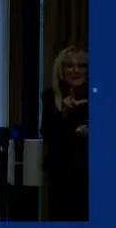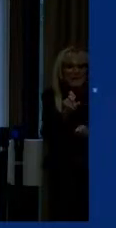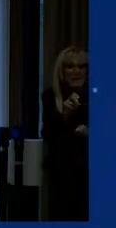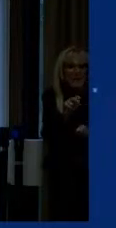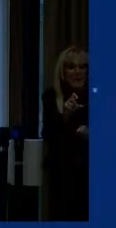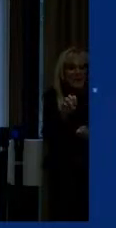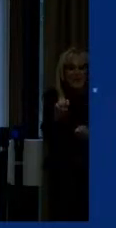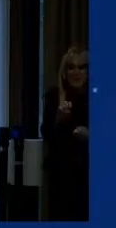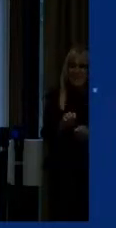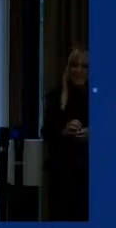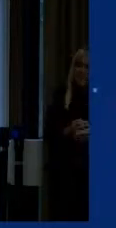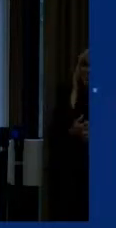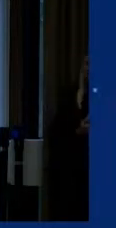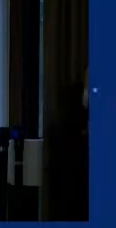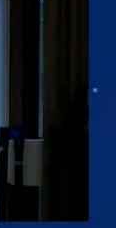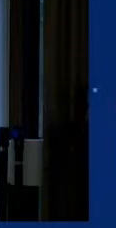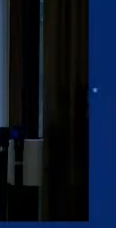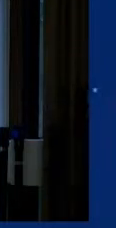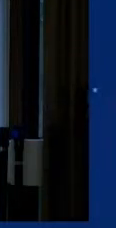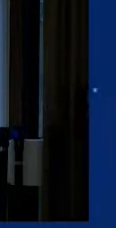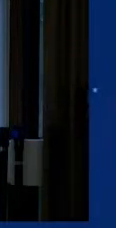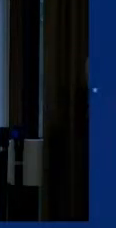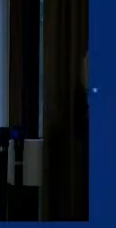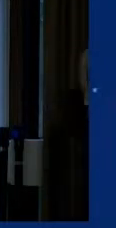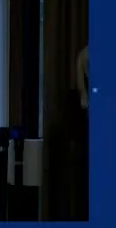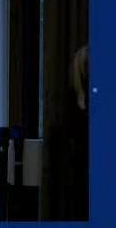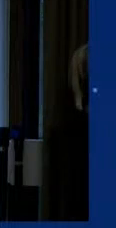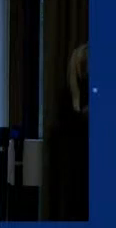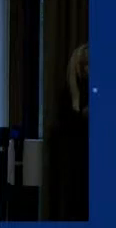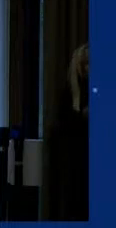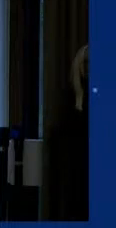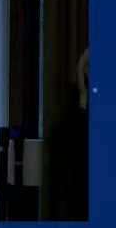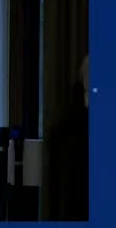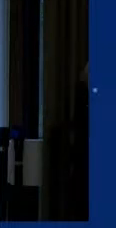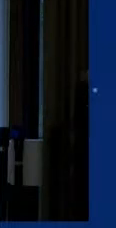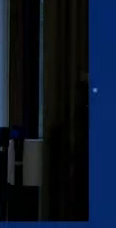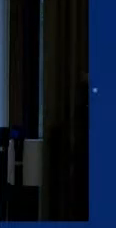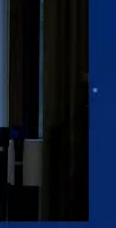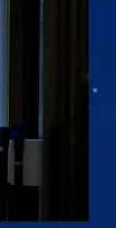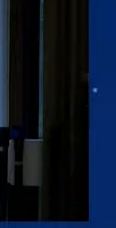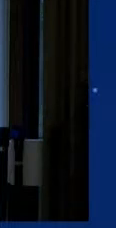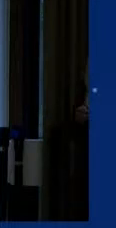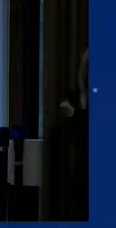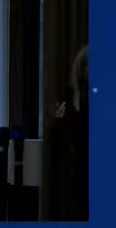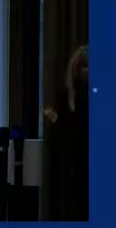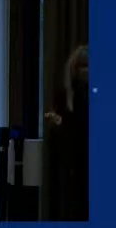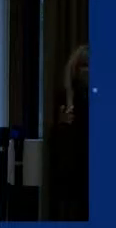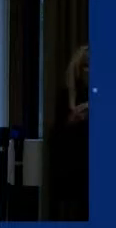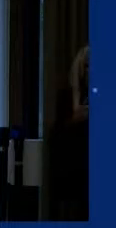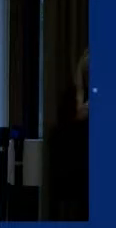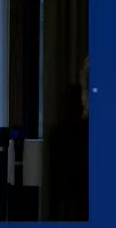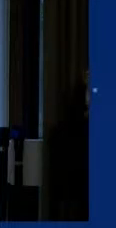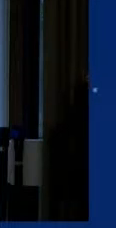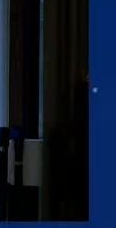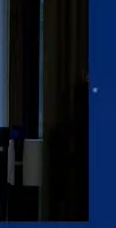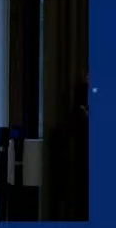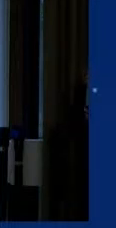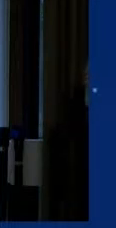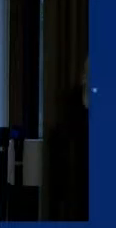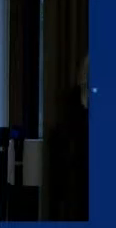I love that one because as an administrator in a pre-K through 12 role, do we sometimes have these